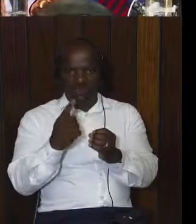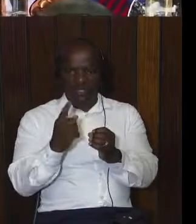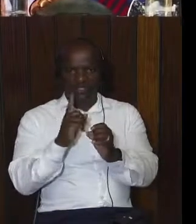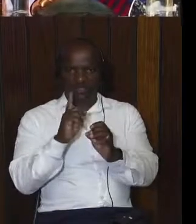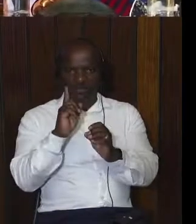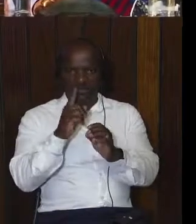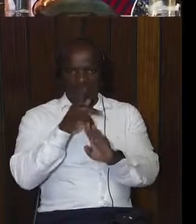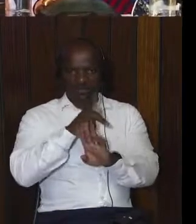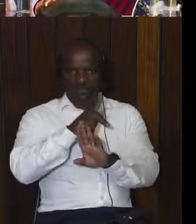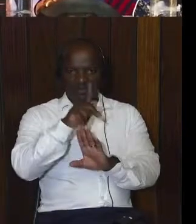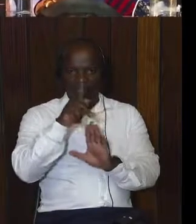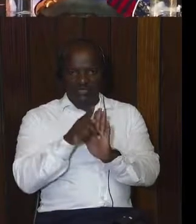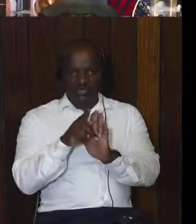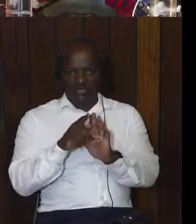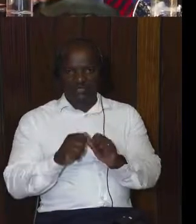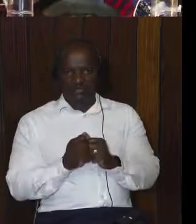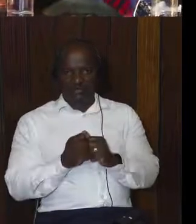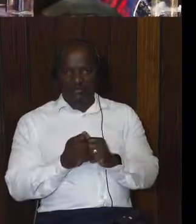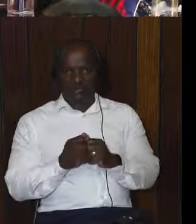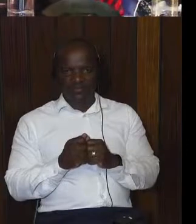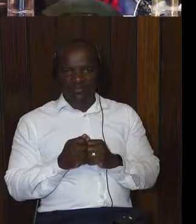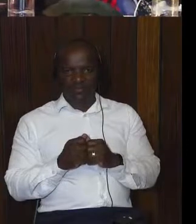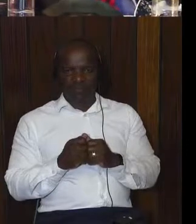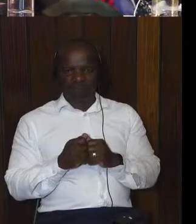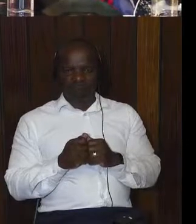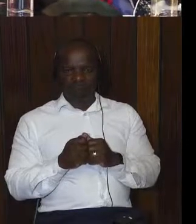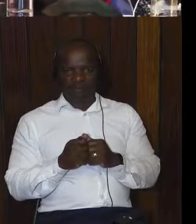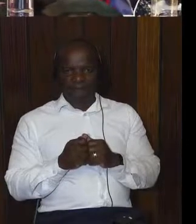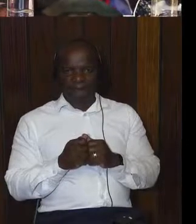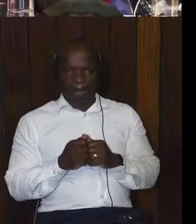to the DPSA. Thank you.